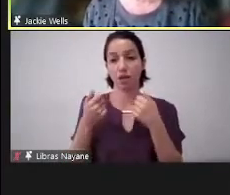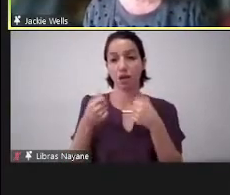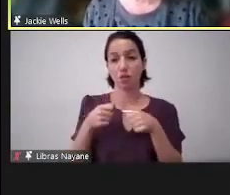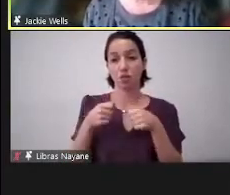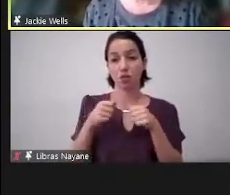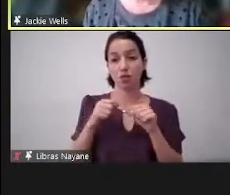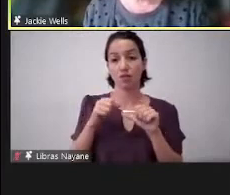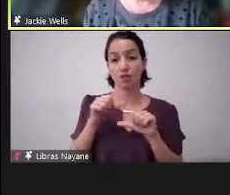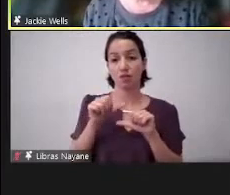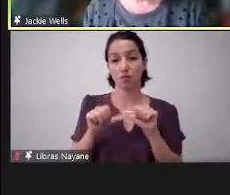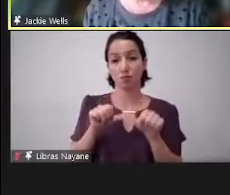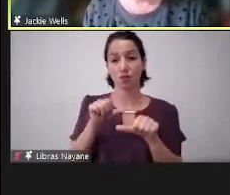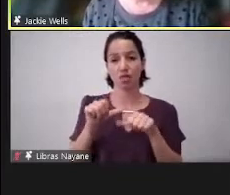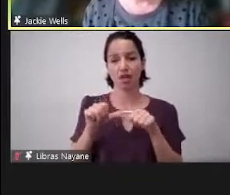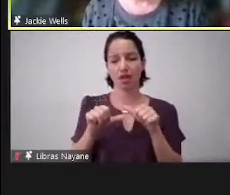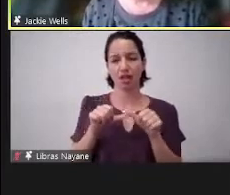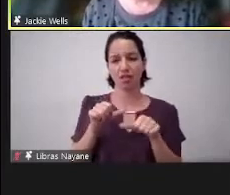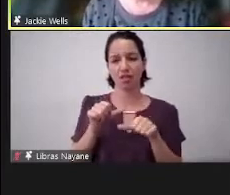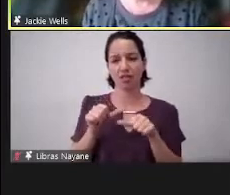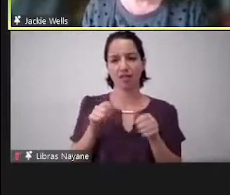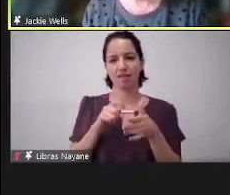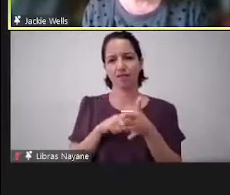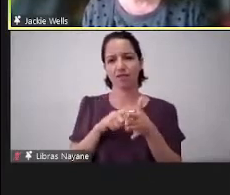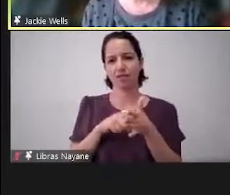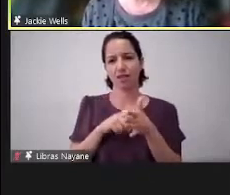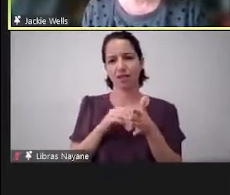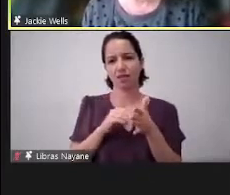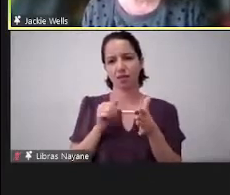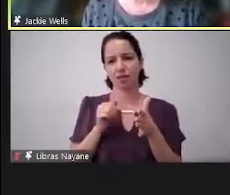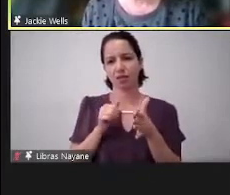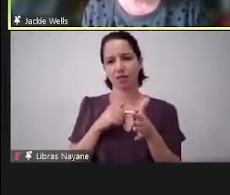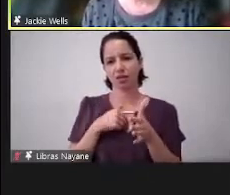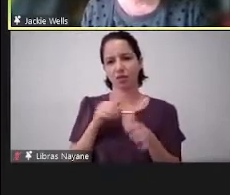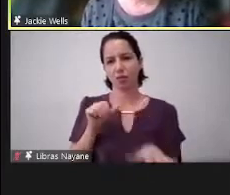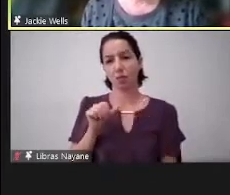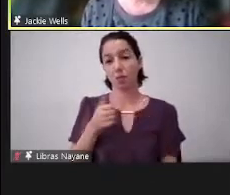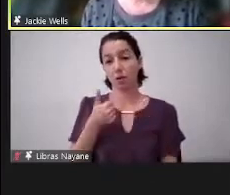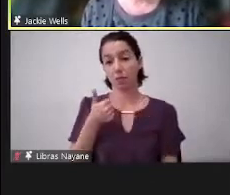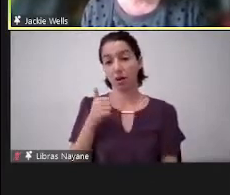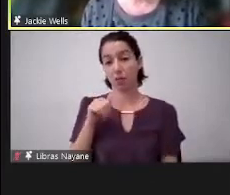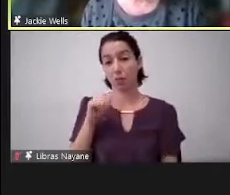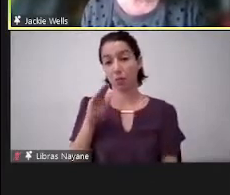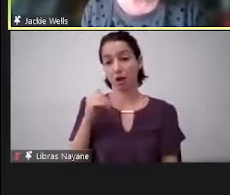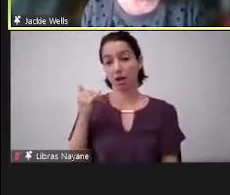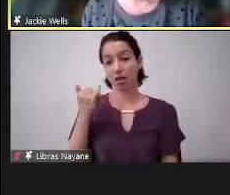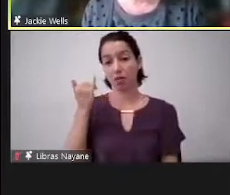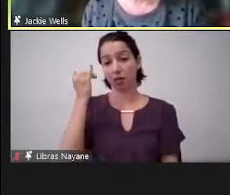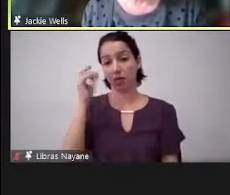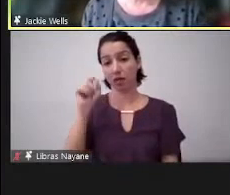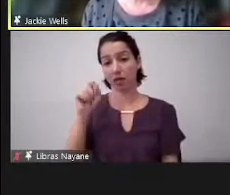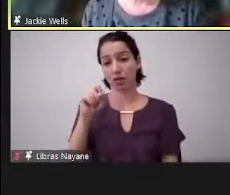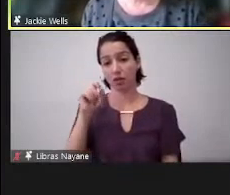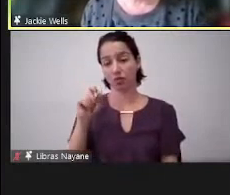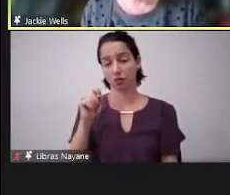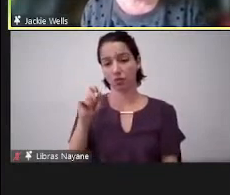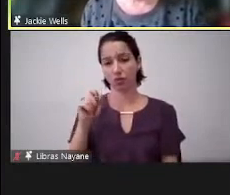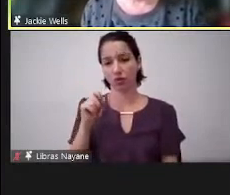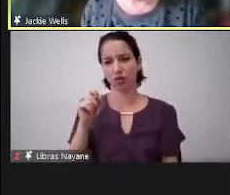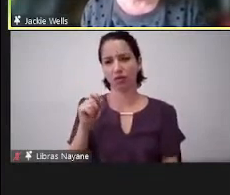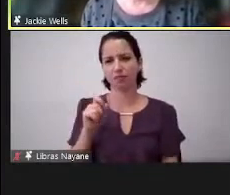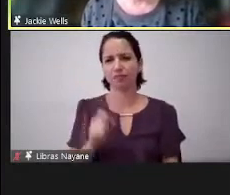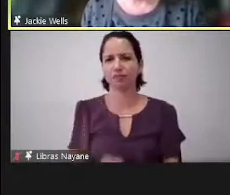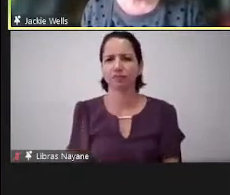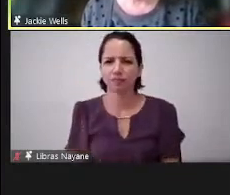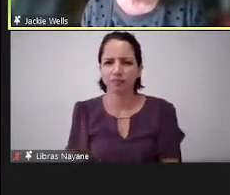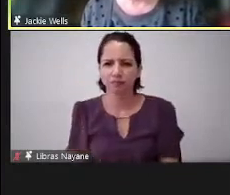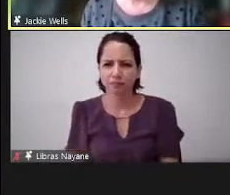important principle for the PLSA is that pensions tax relief should promote adequate pensions